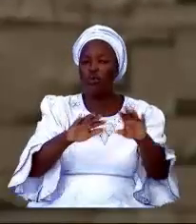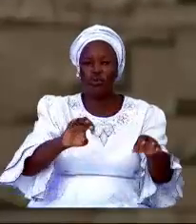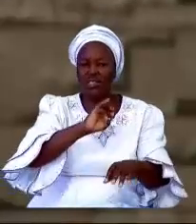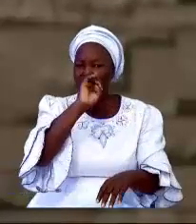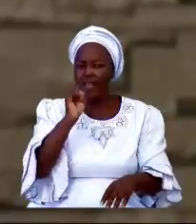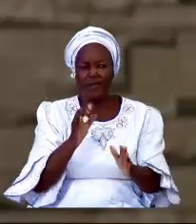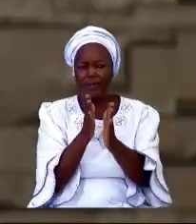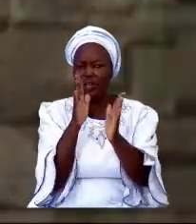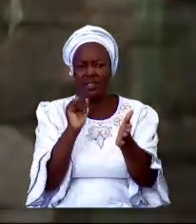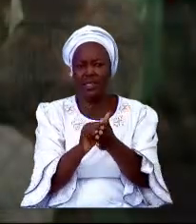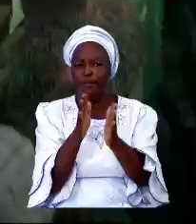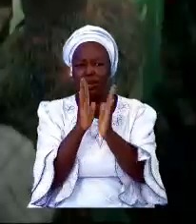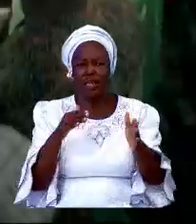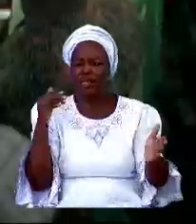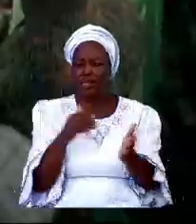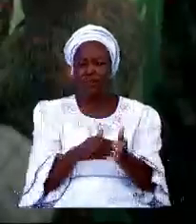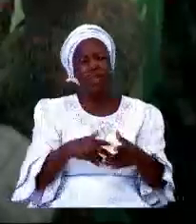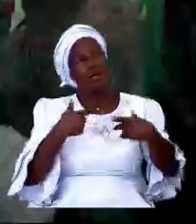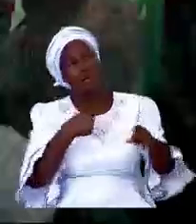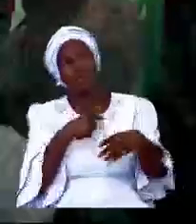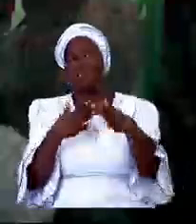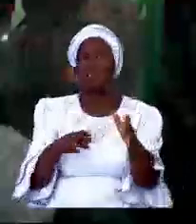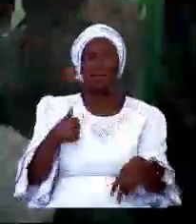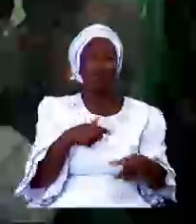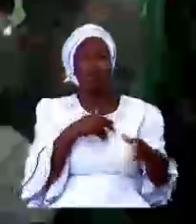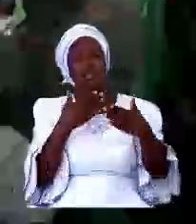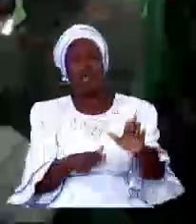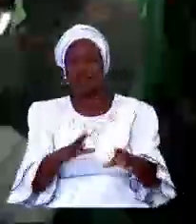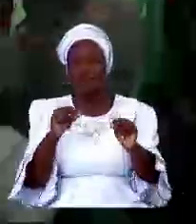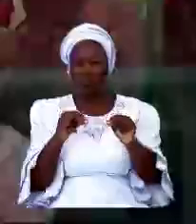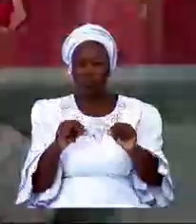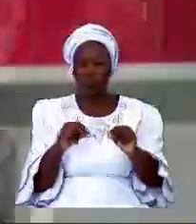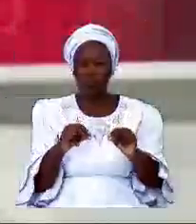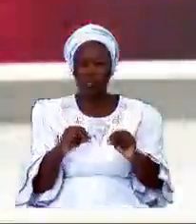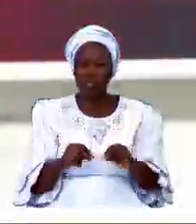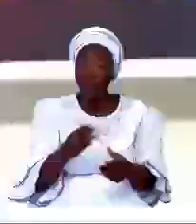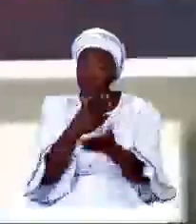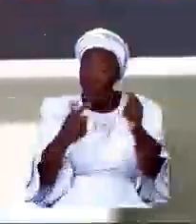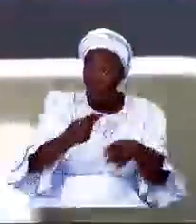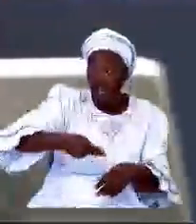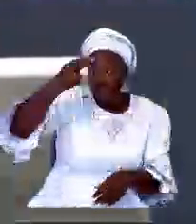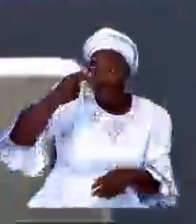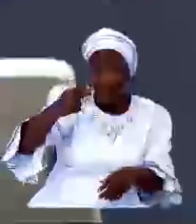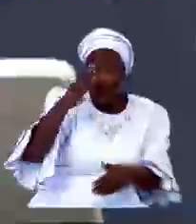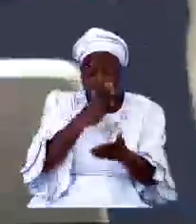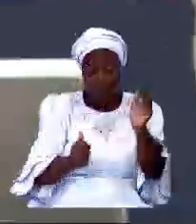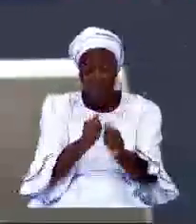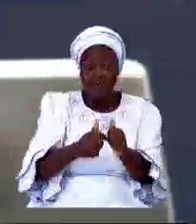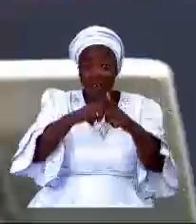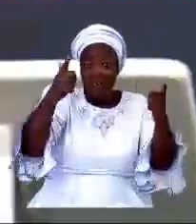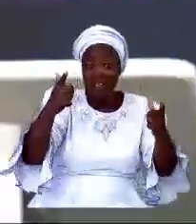die? No. Don't ever pray that prayer again. Let me die. Let me die.